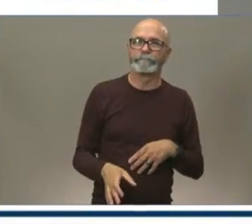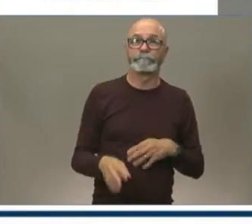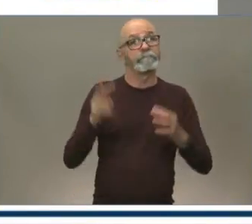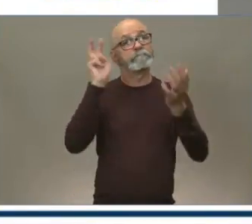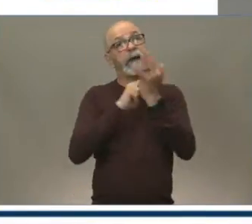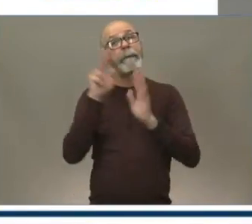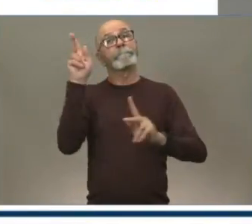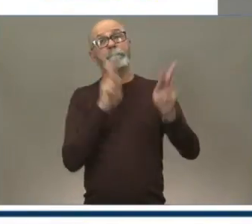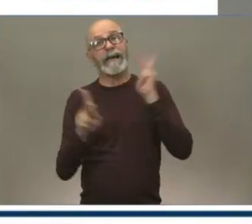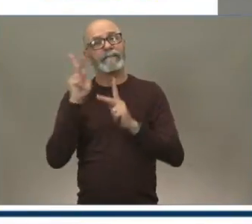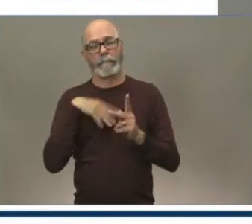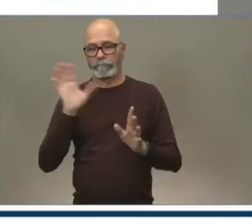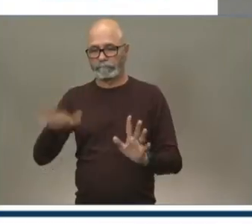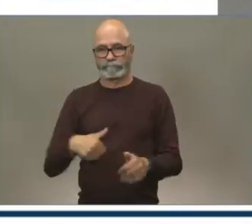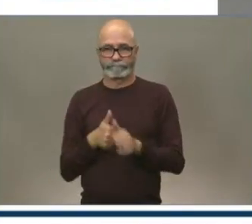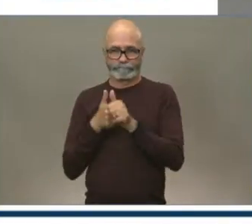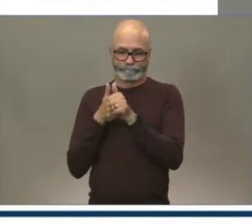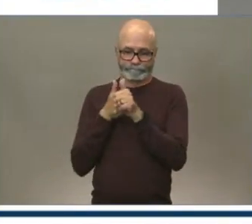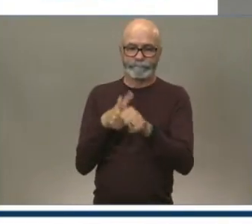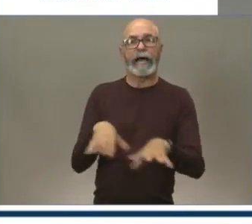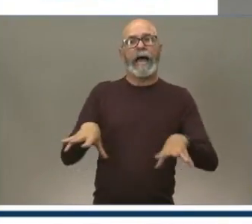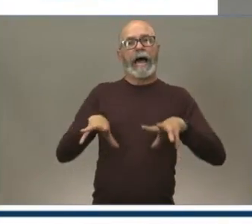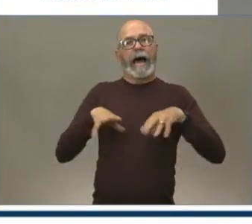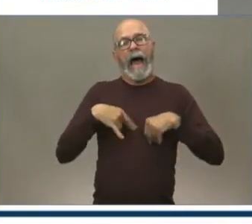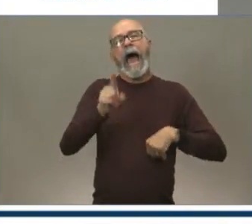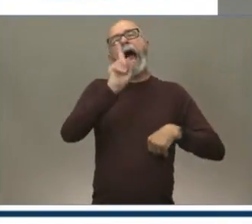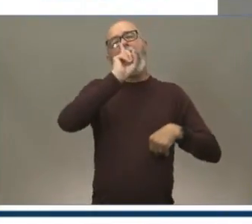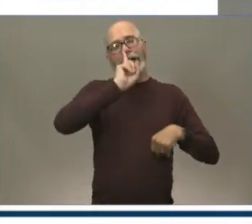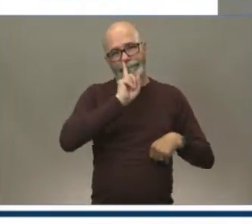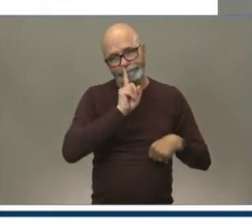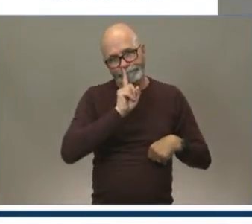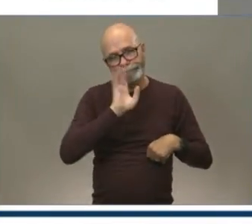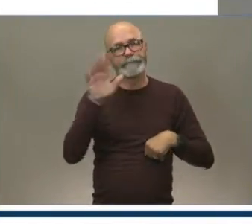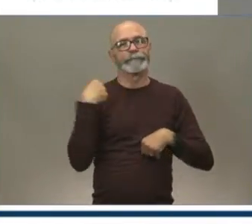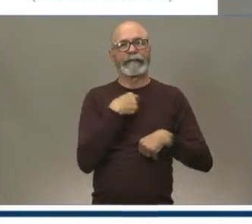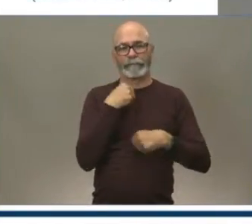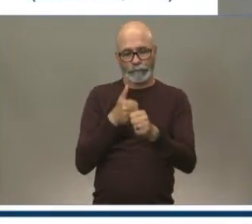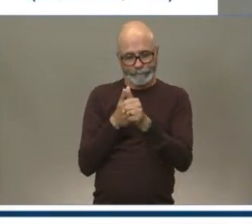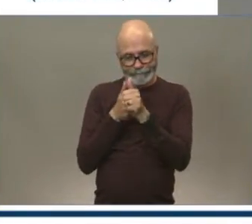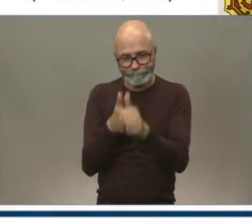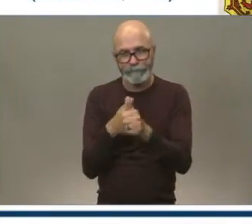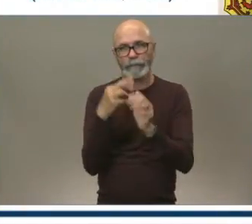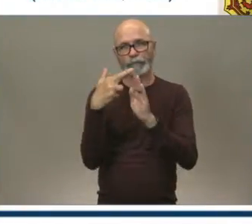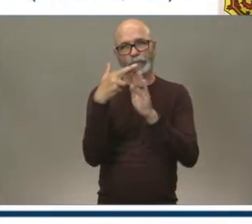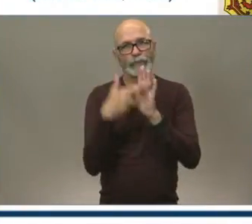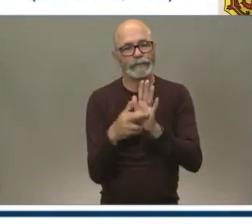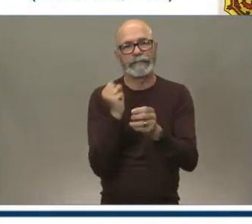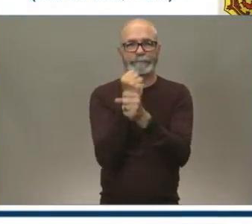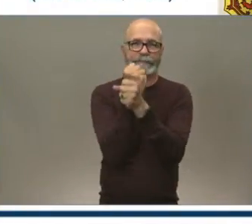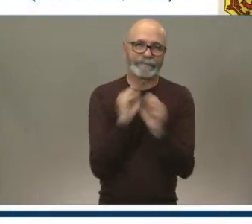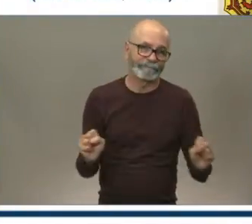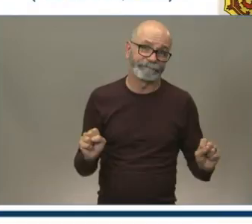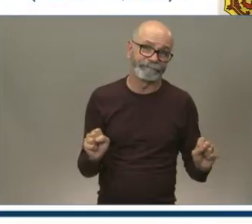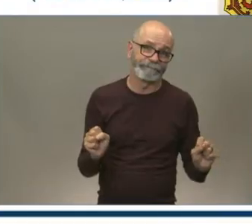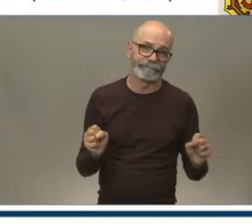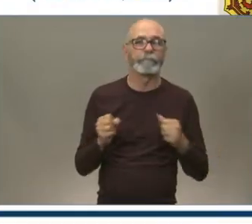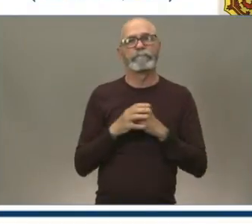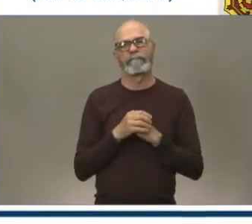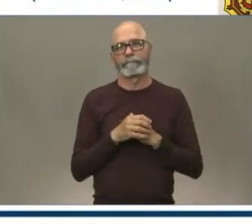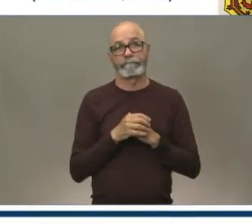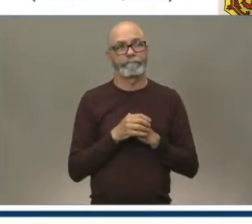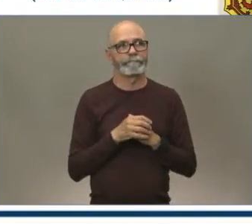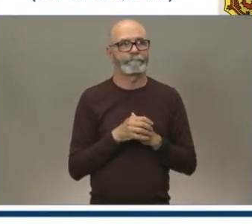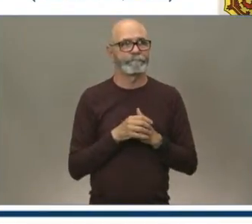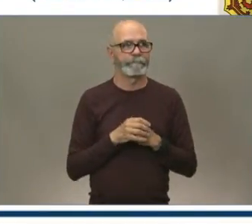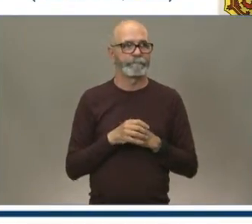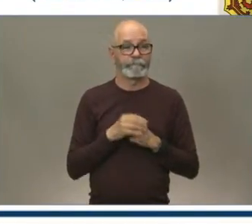this and step up their game and do what we're asking everybody to do to keep each other safe. Go ahead with your follow-up, John. Thank you. I